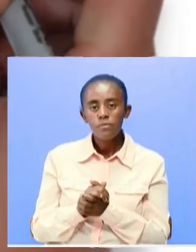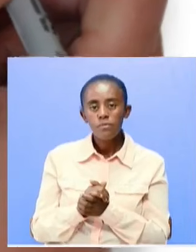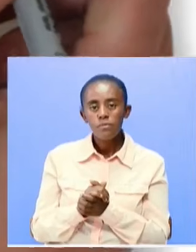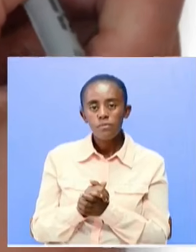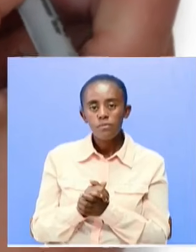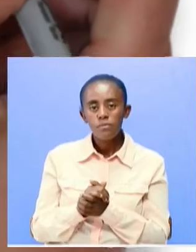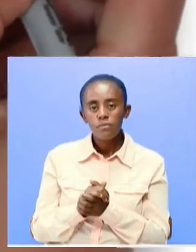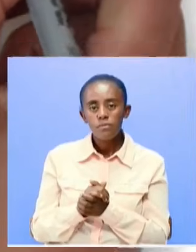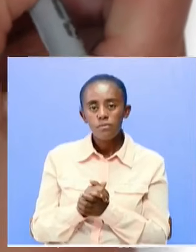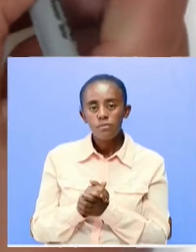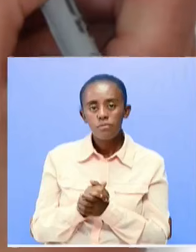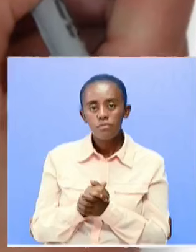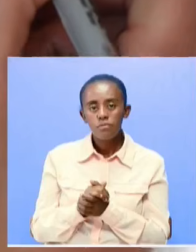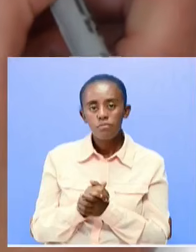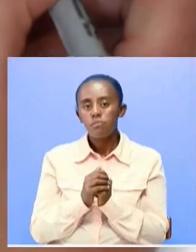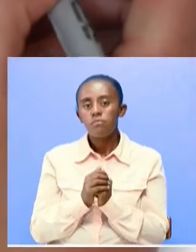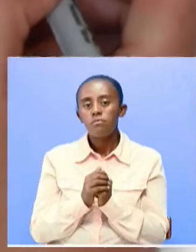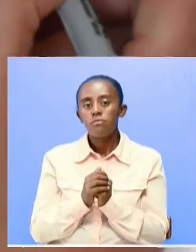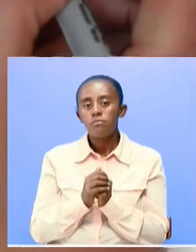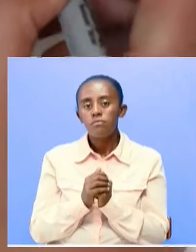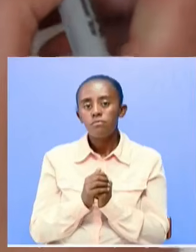in